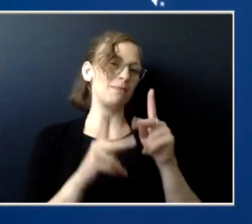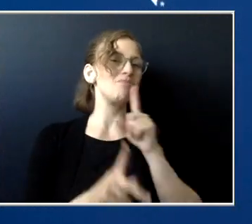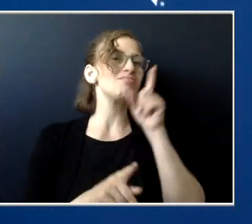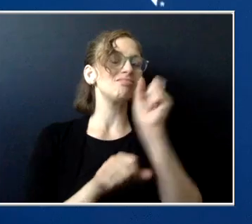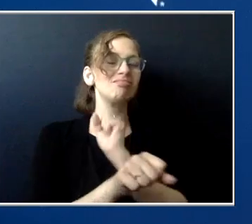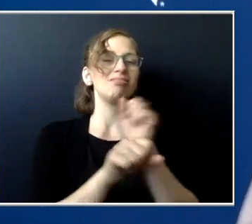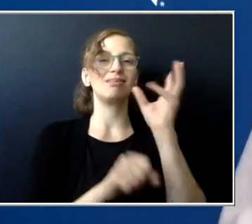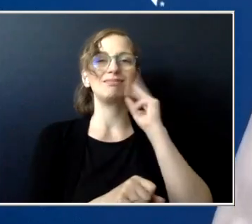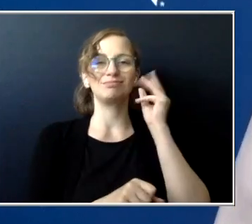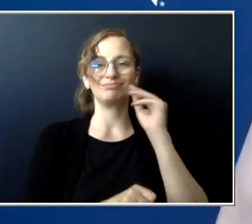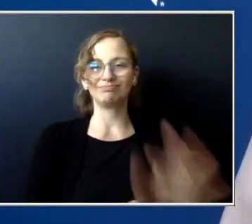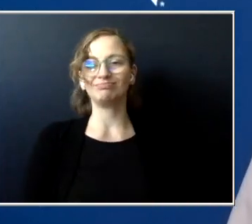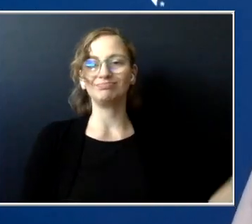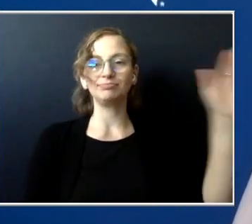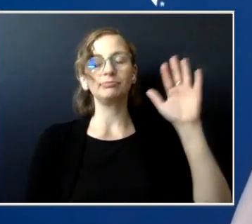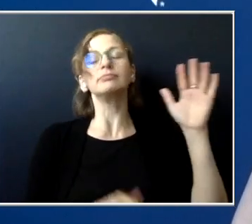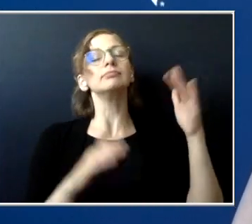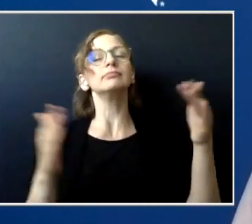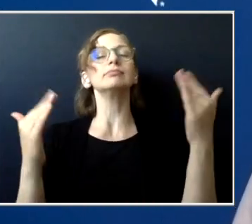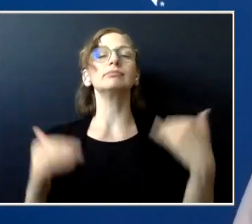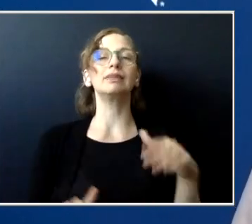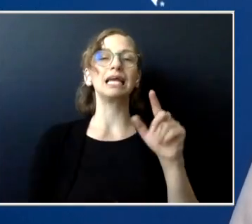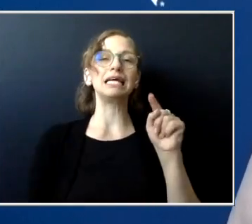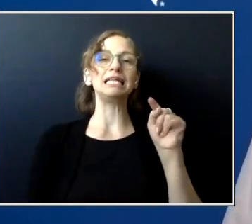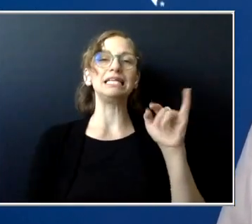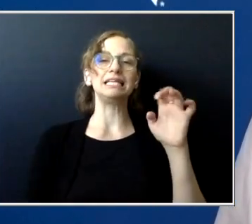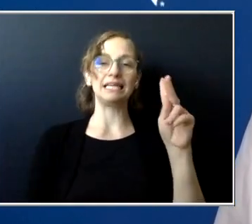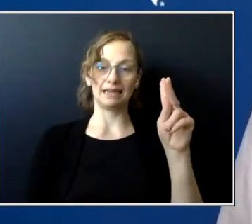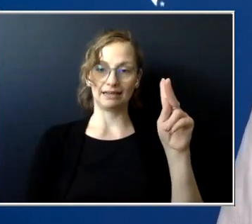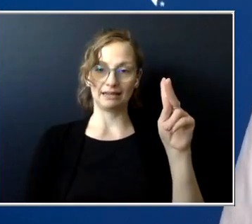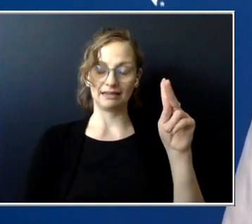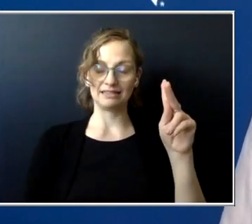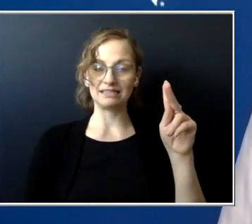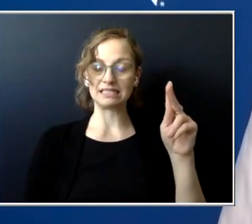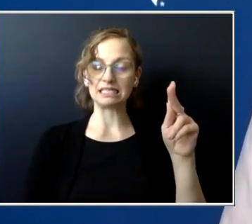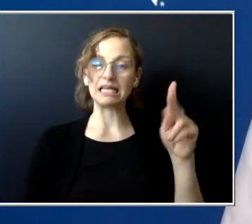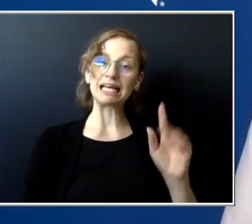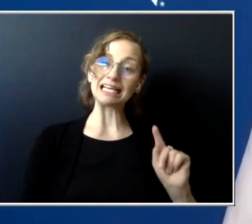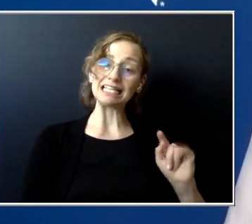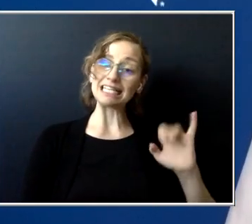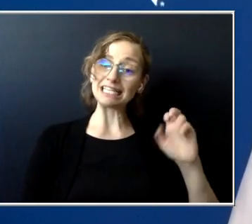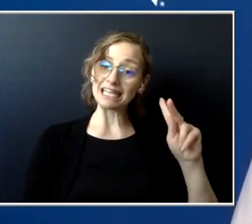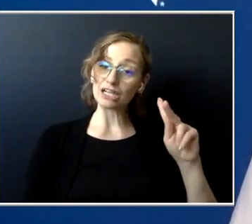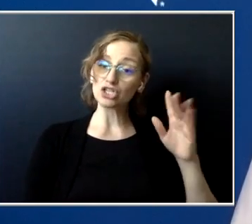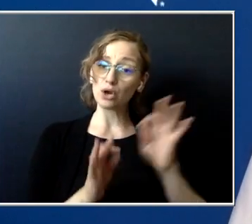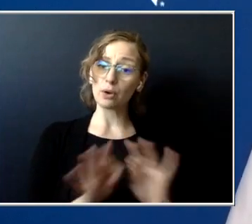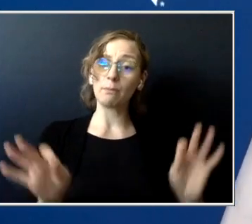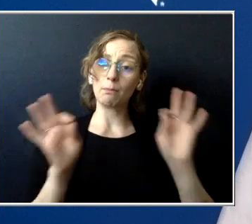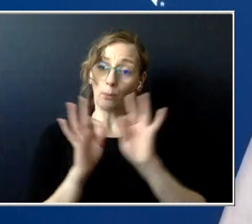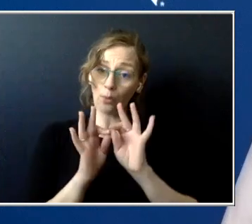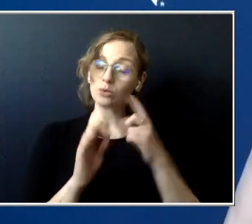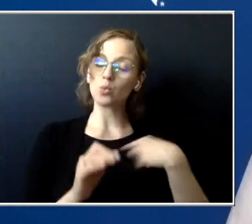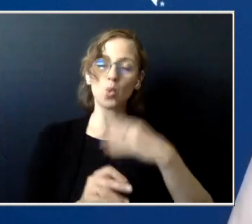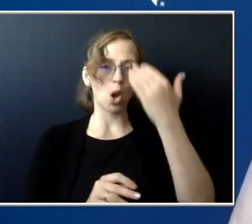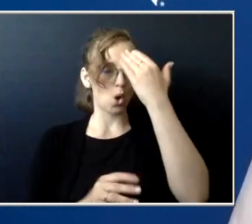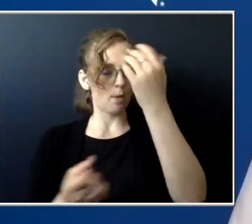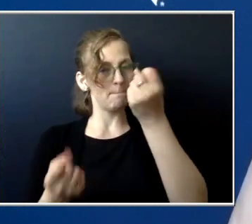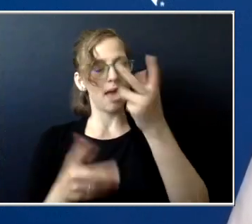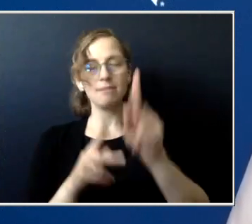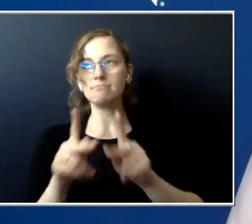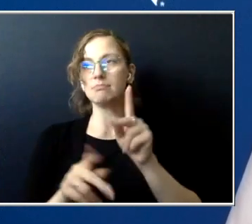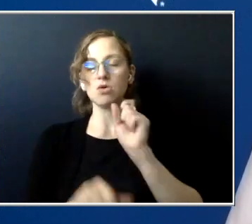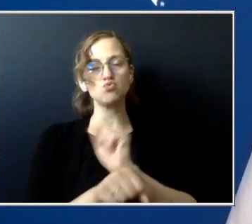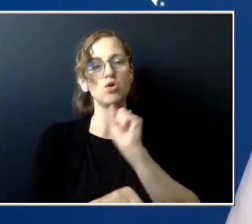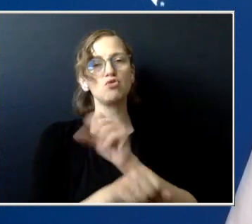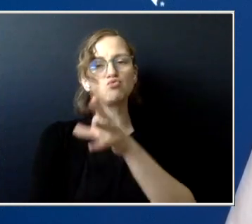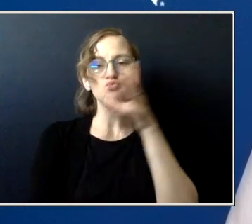have ticks. So ticks are extremely important, and we know that a lot of people are out in rural areas or working outside and have a